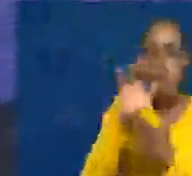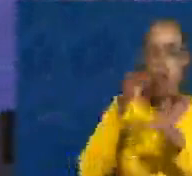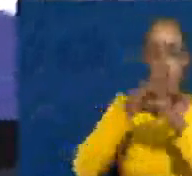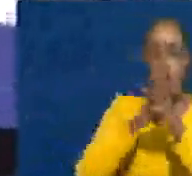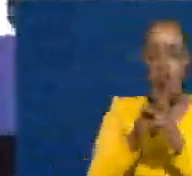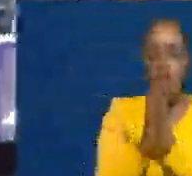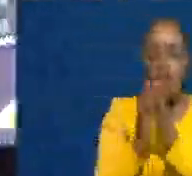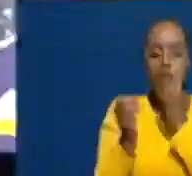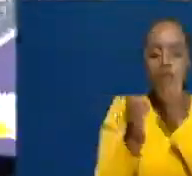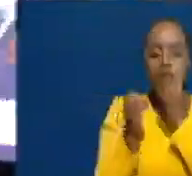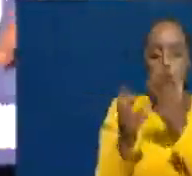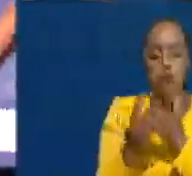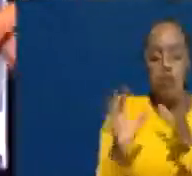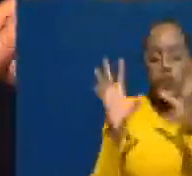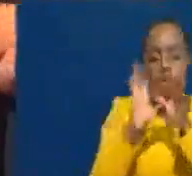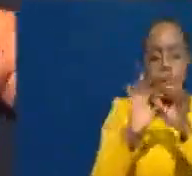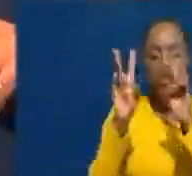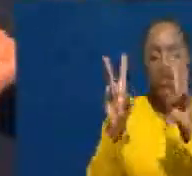and information related areas.